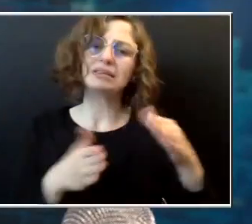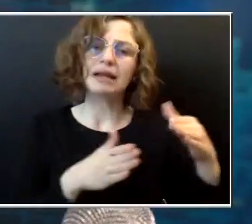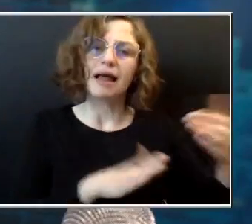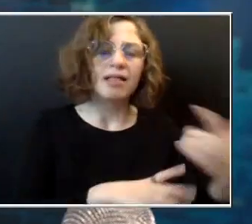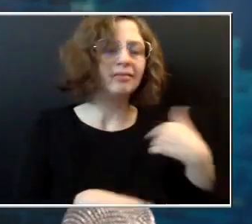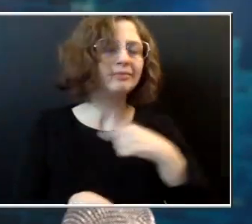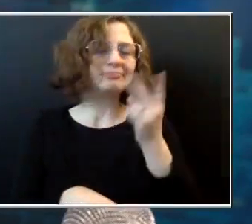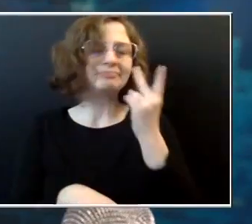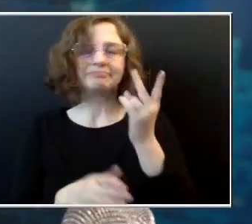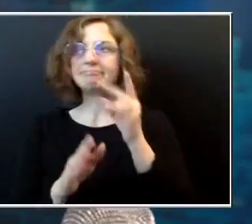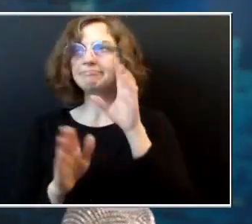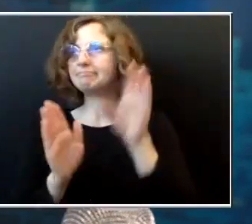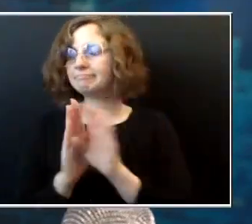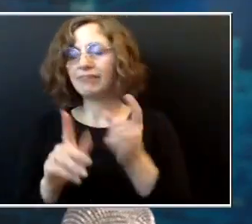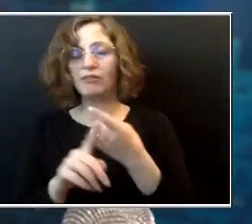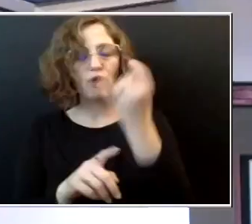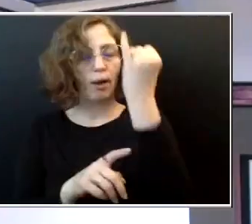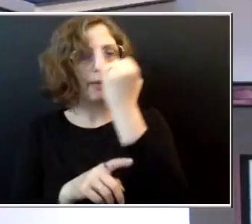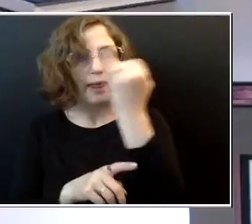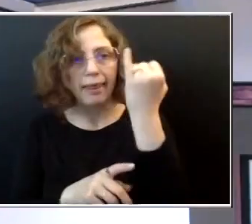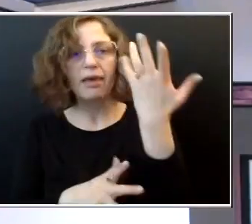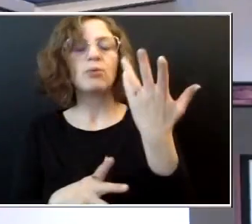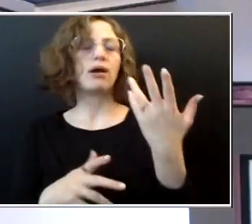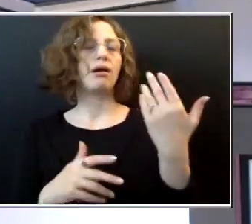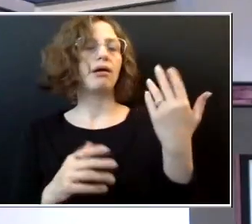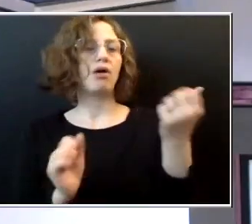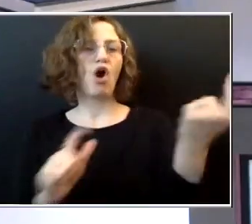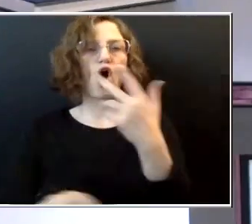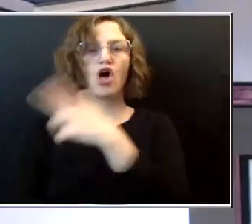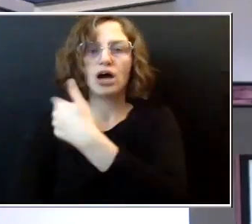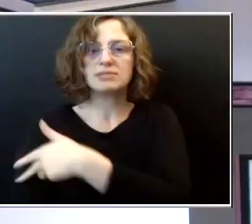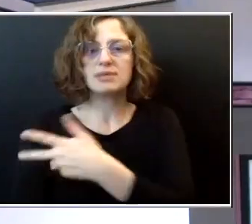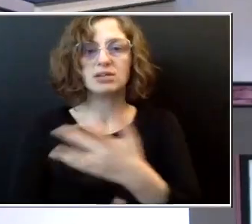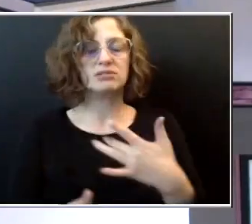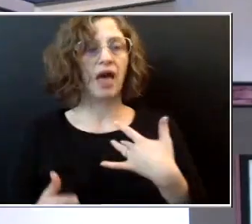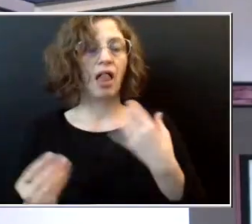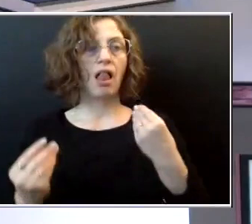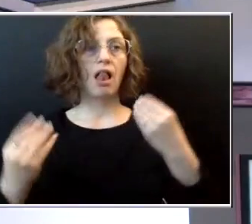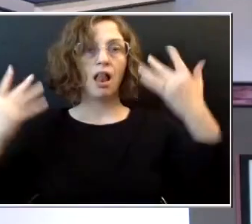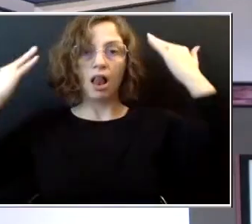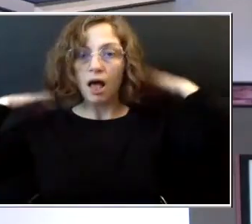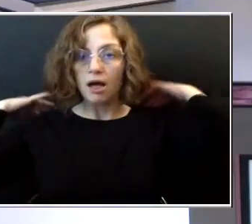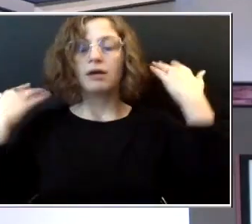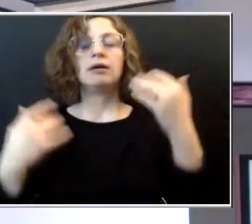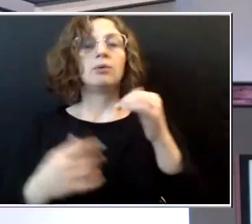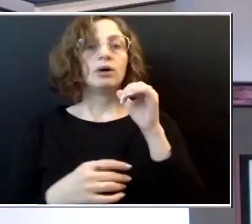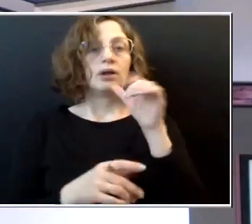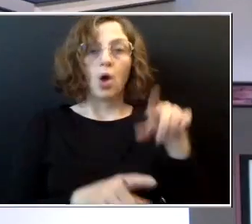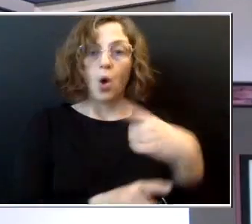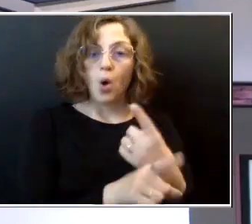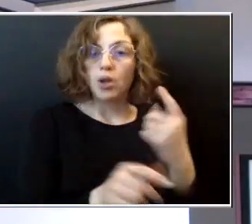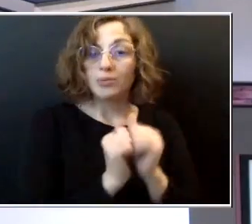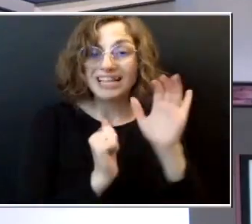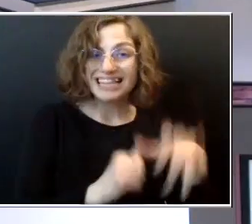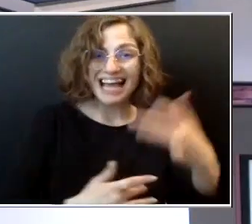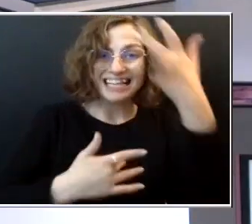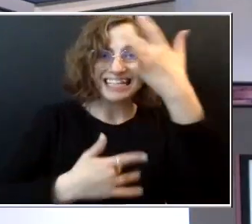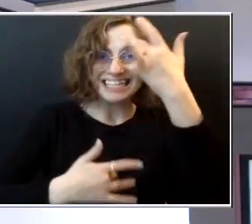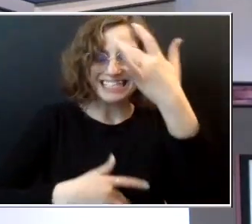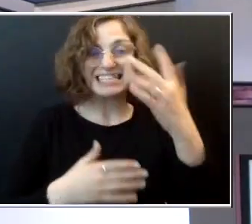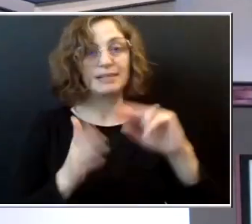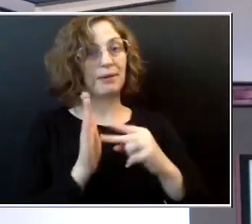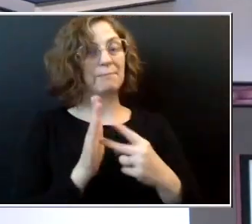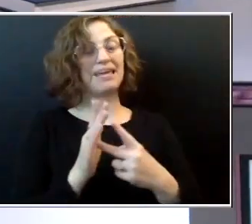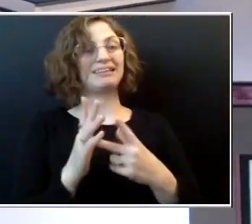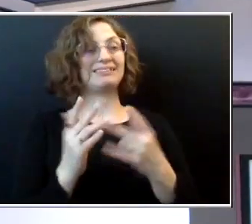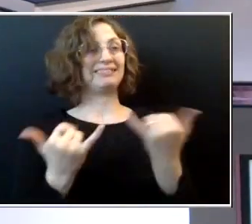the health systems were completely overwhelmed. And what happens is you're not just overwhelming for that disease, but once you overwhelm it for all diseases.